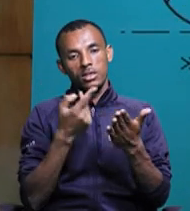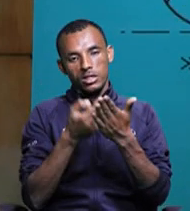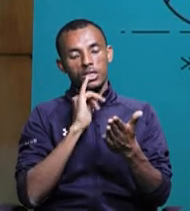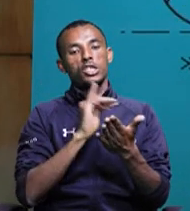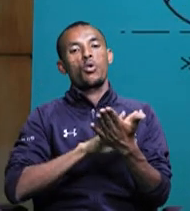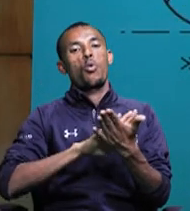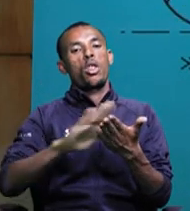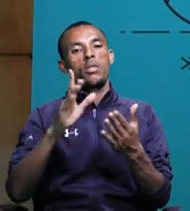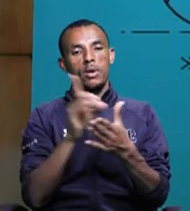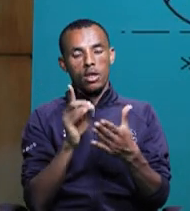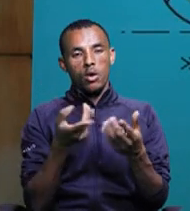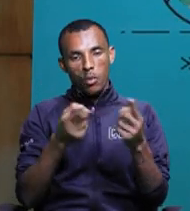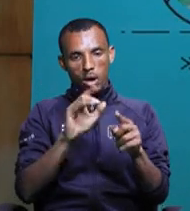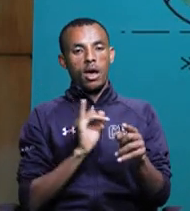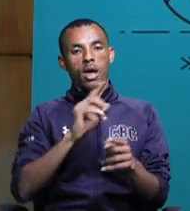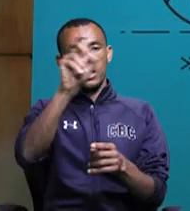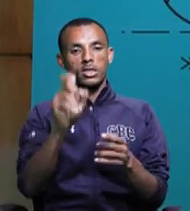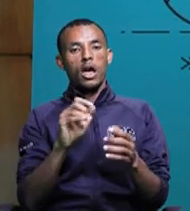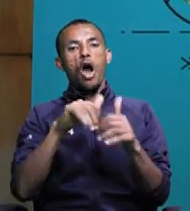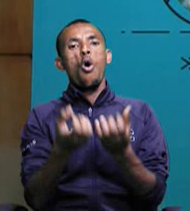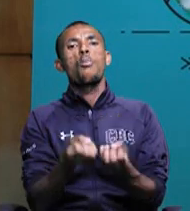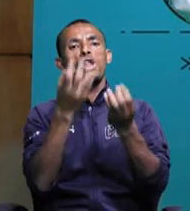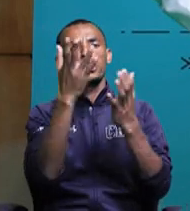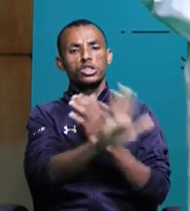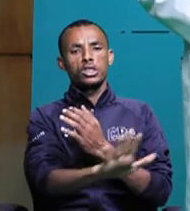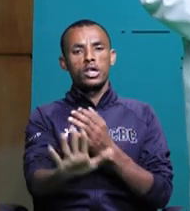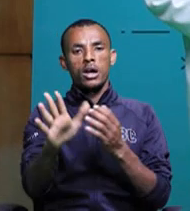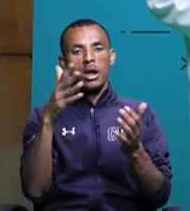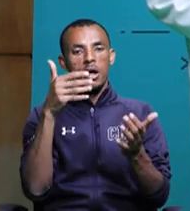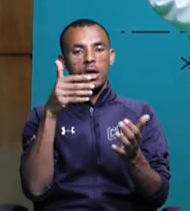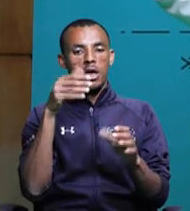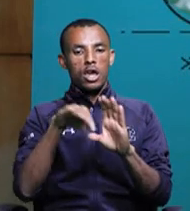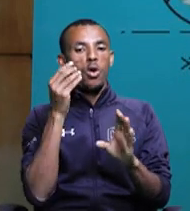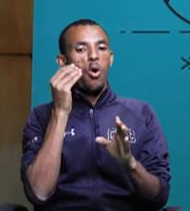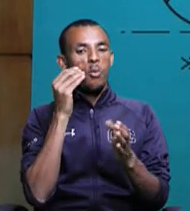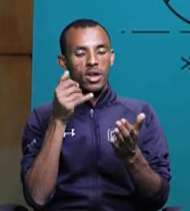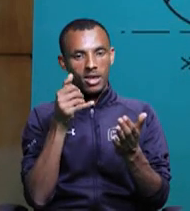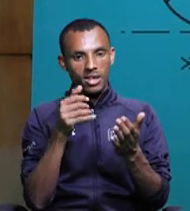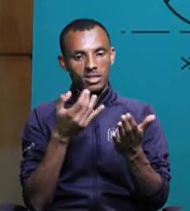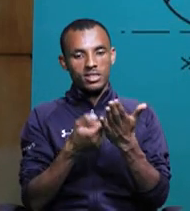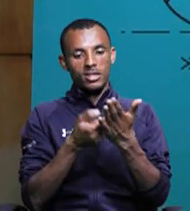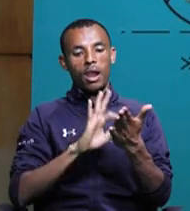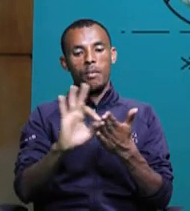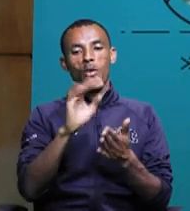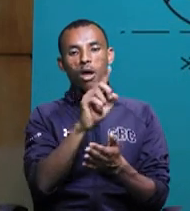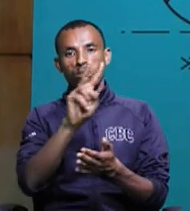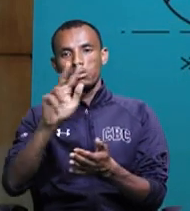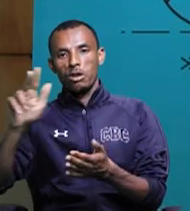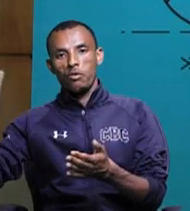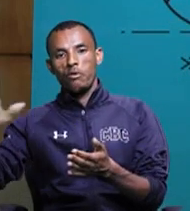qualitative. When I ask you that, how many children are there in your home? You will give me that number, 1, 2, 3, 4,